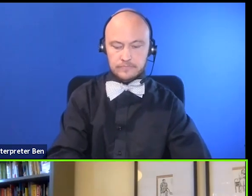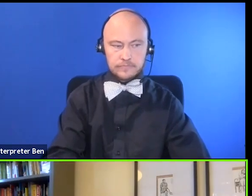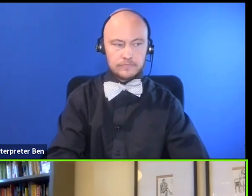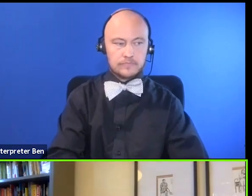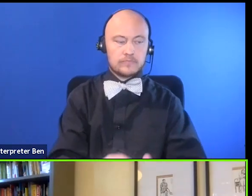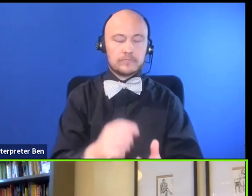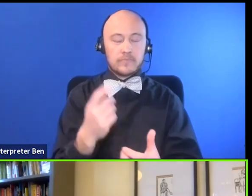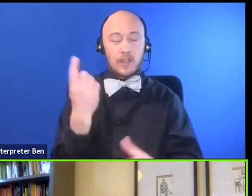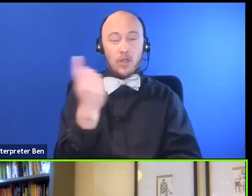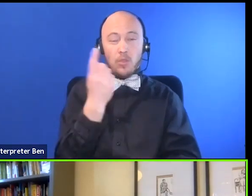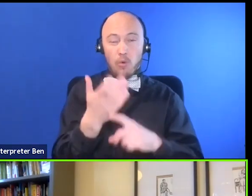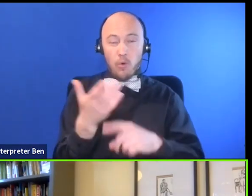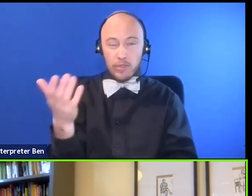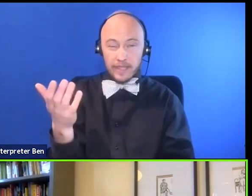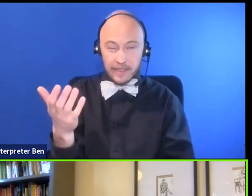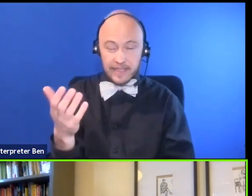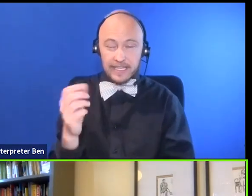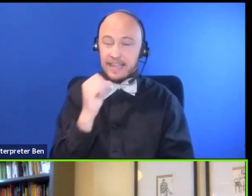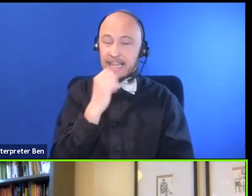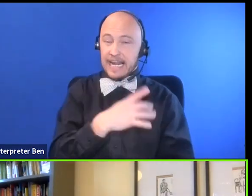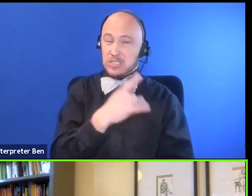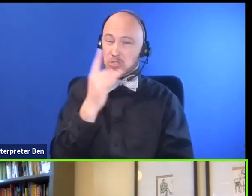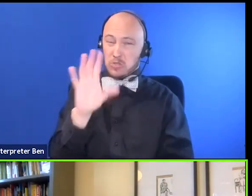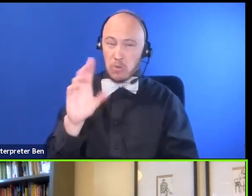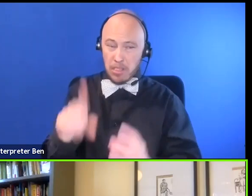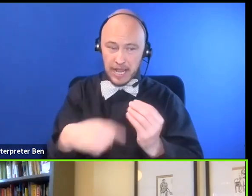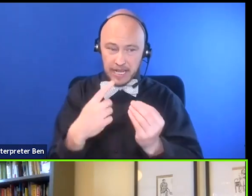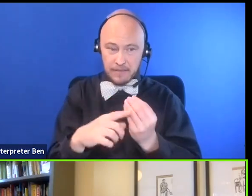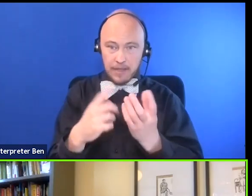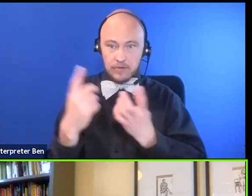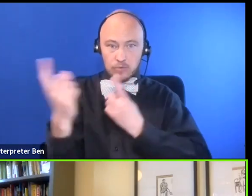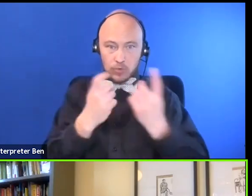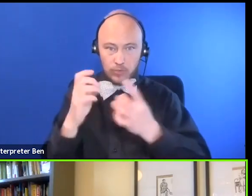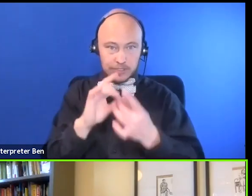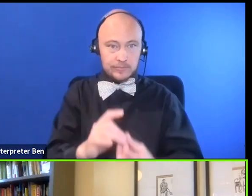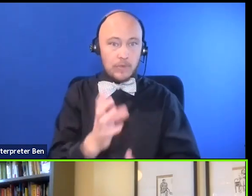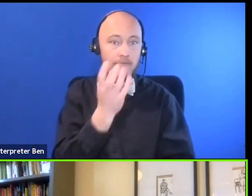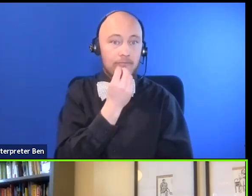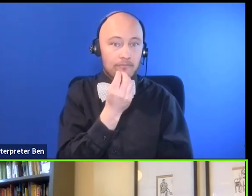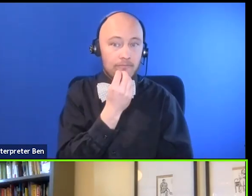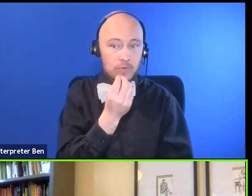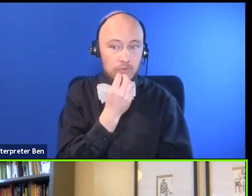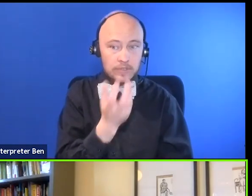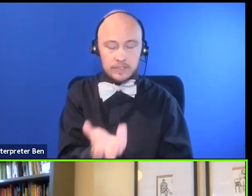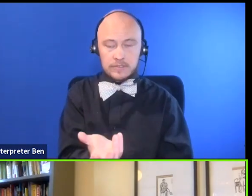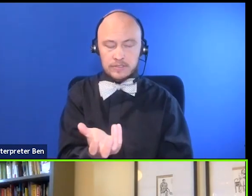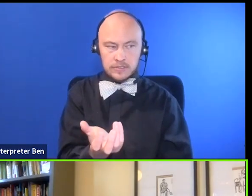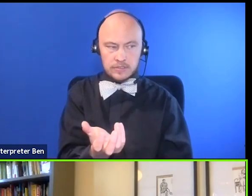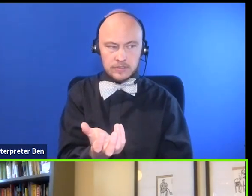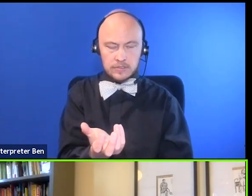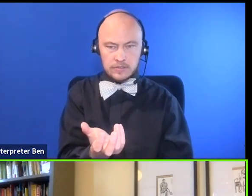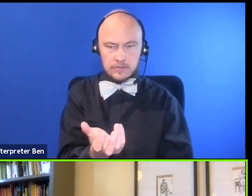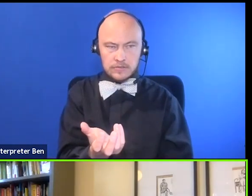only thing that I do not like about, you know, questions about food, of course, is